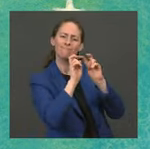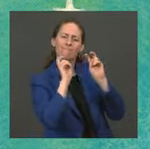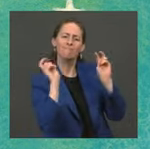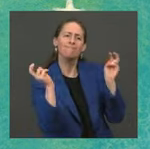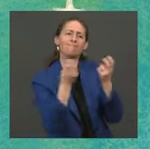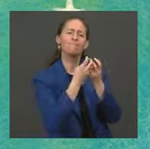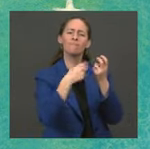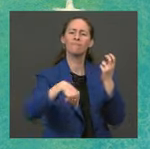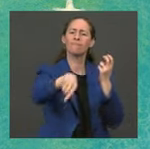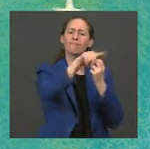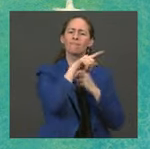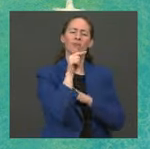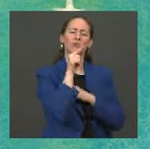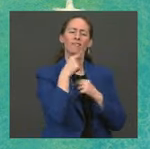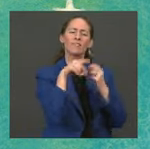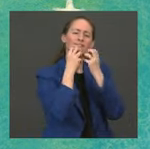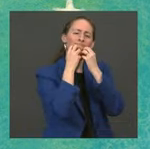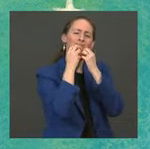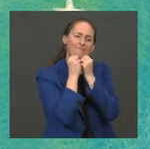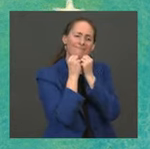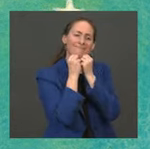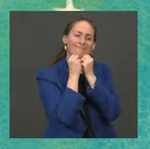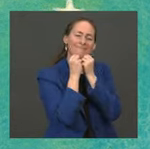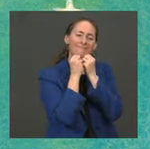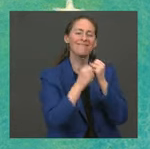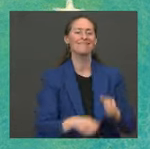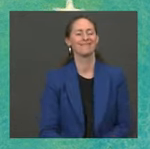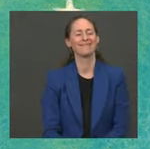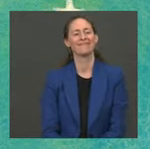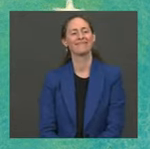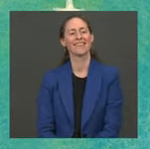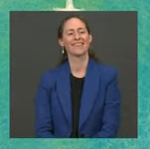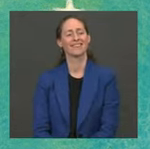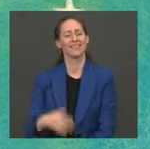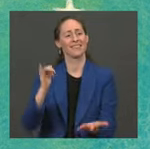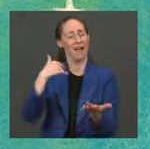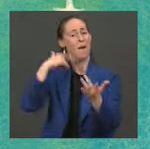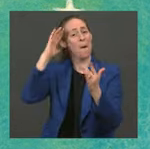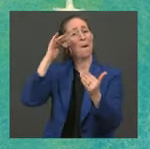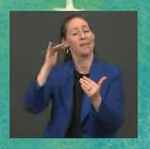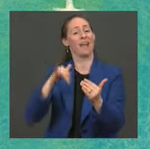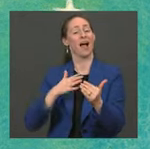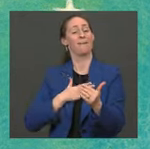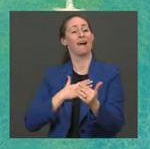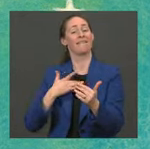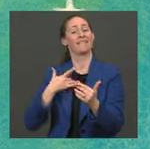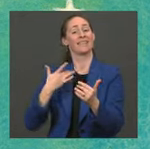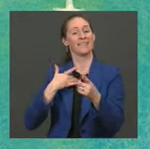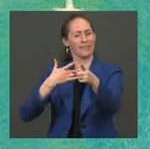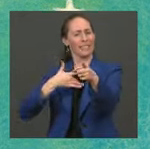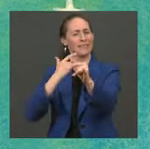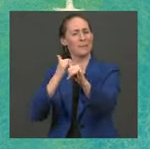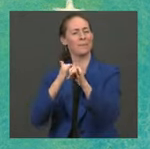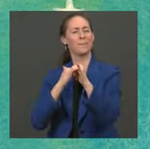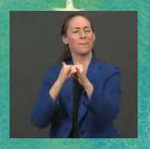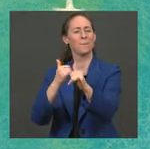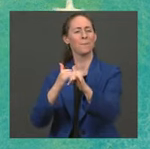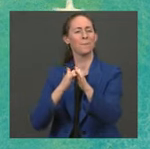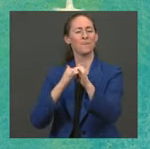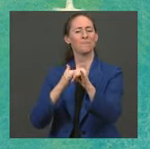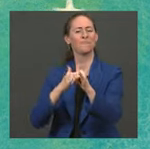my family the same feeling. And this season may look a little different for each of us. You